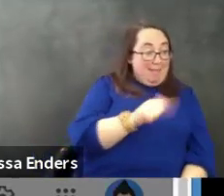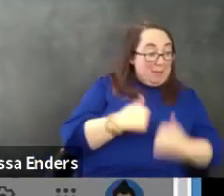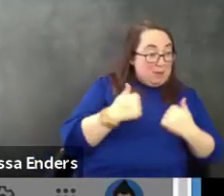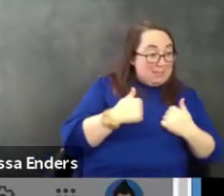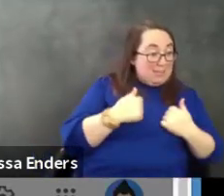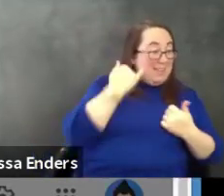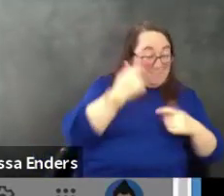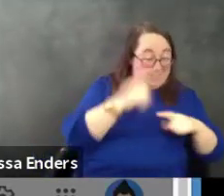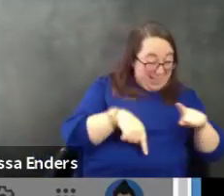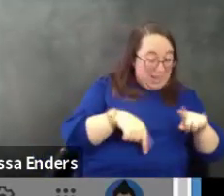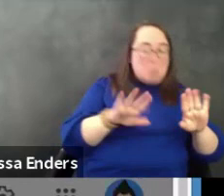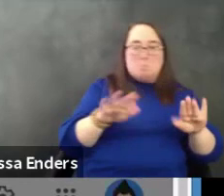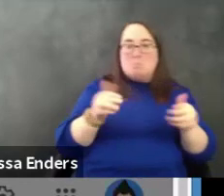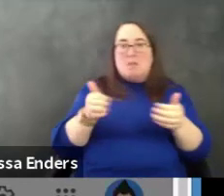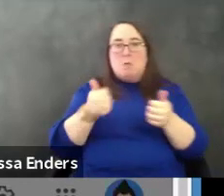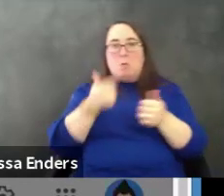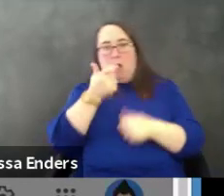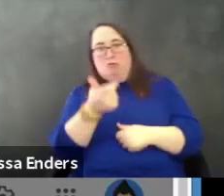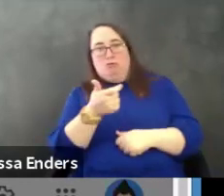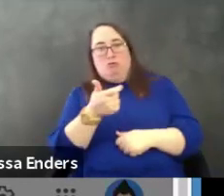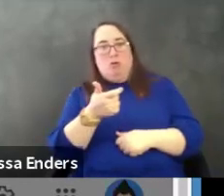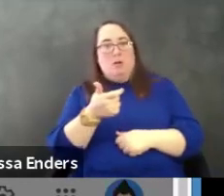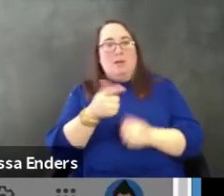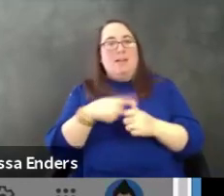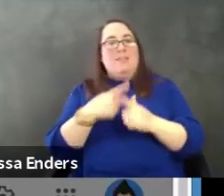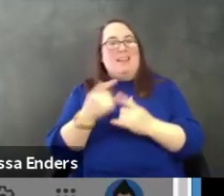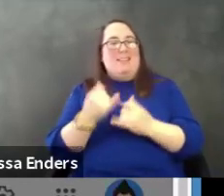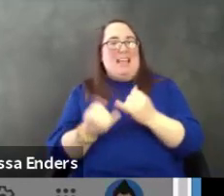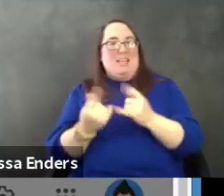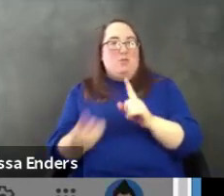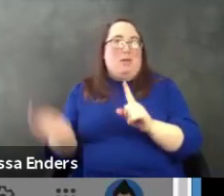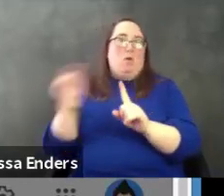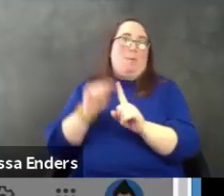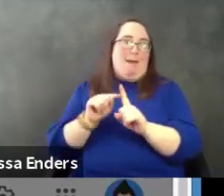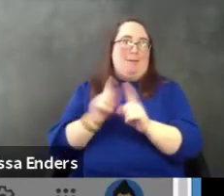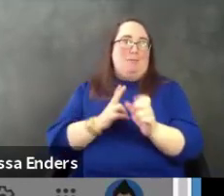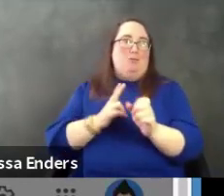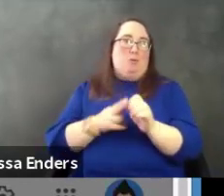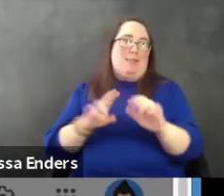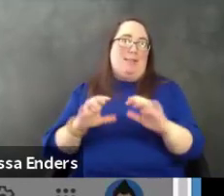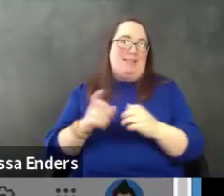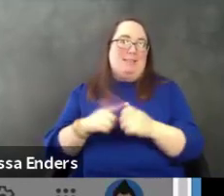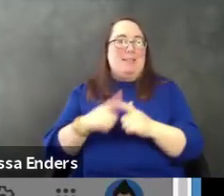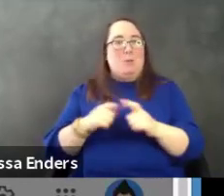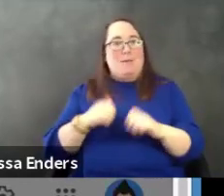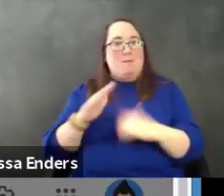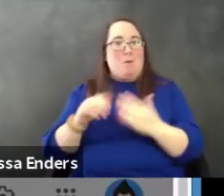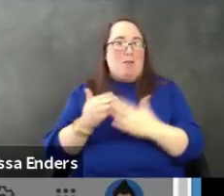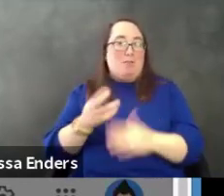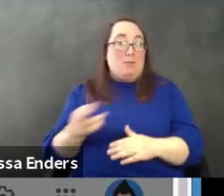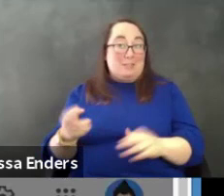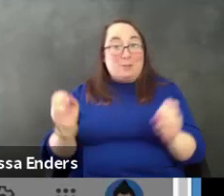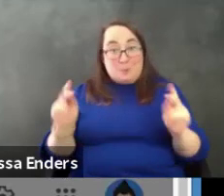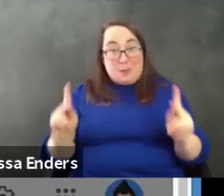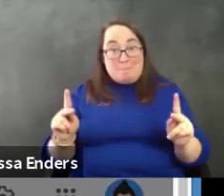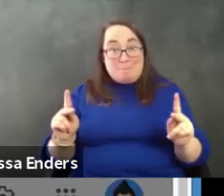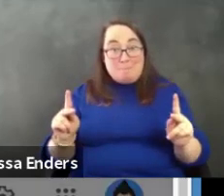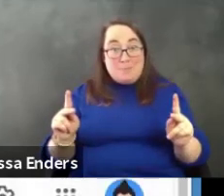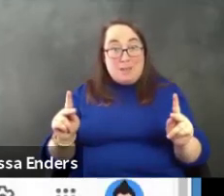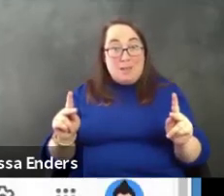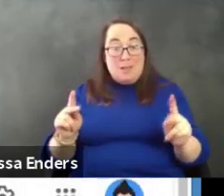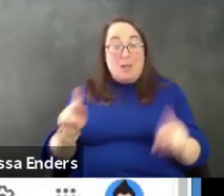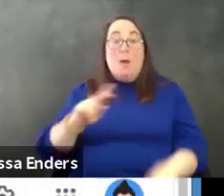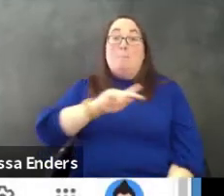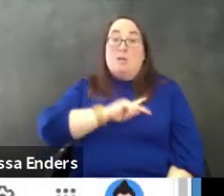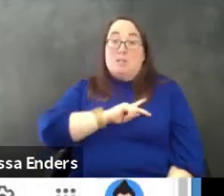the end, and you guys will be able to go back at some point and join the class, and you'll have all of the resources. Awesome. So again, personal